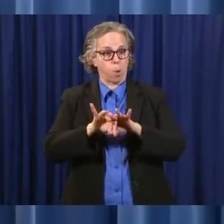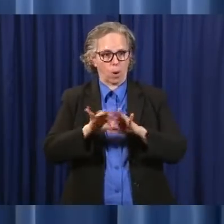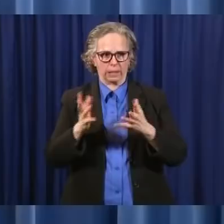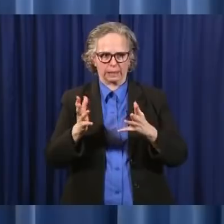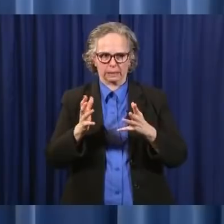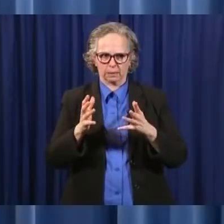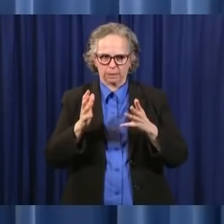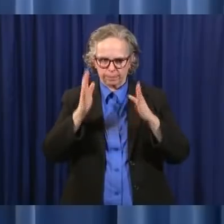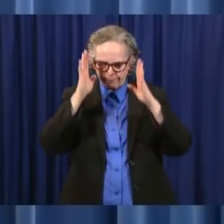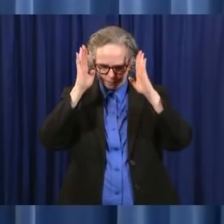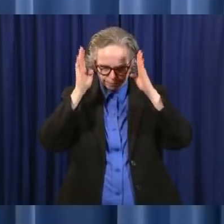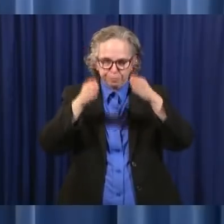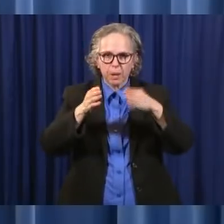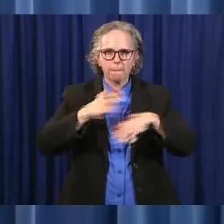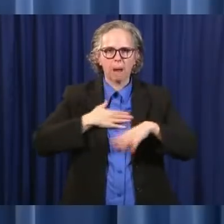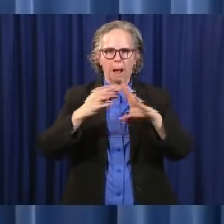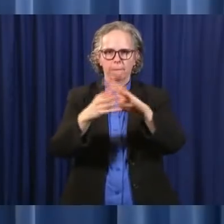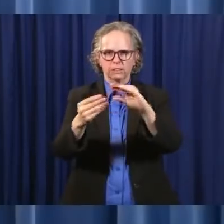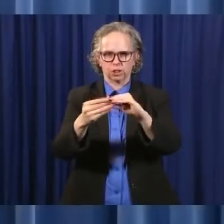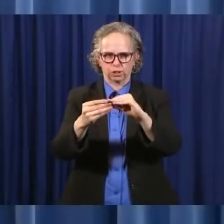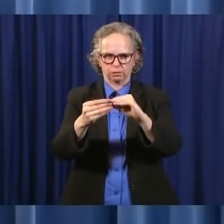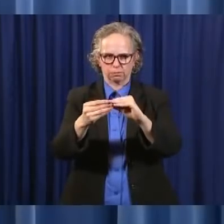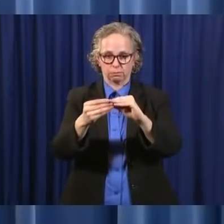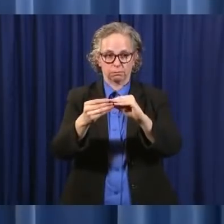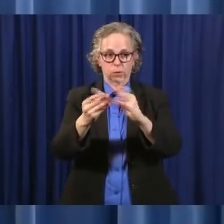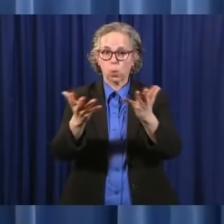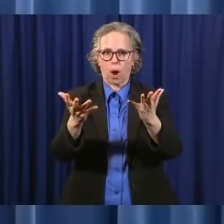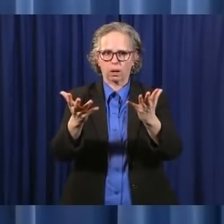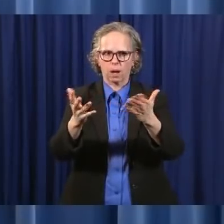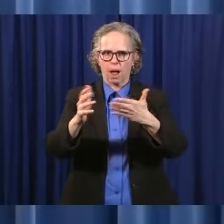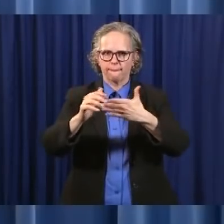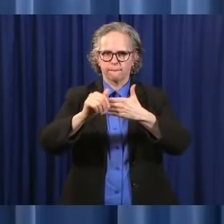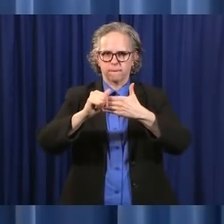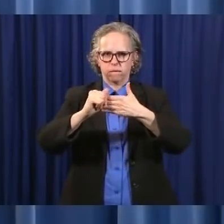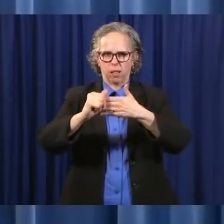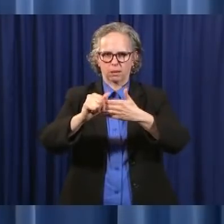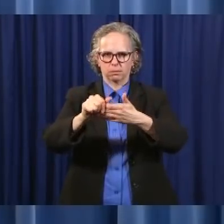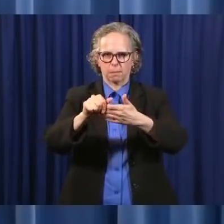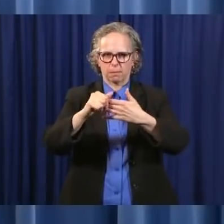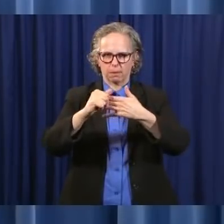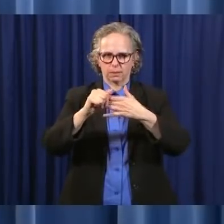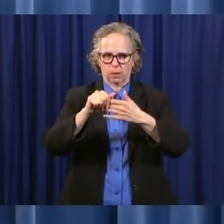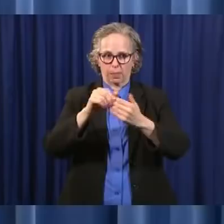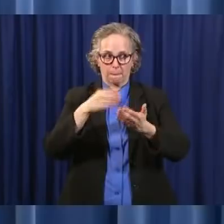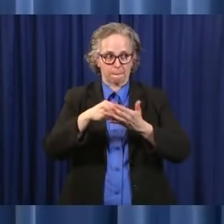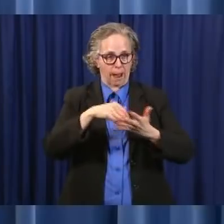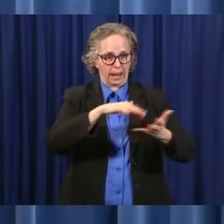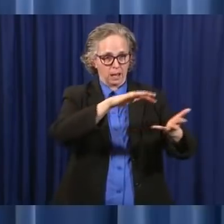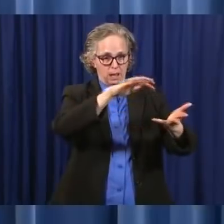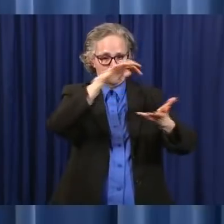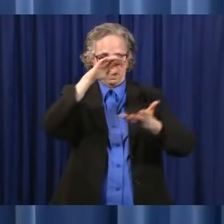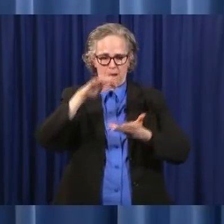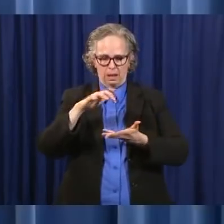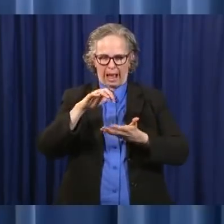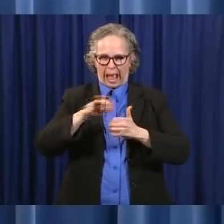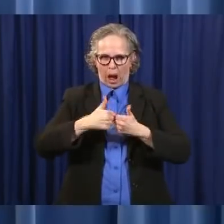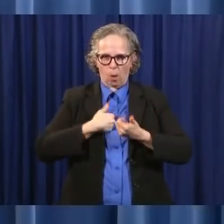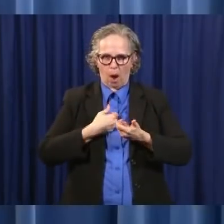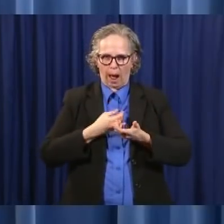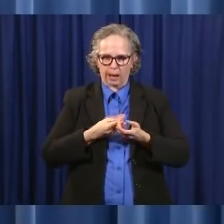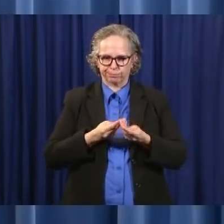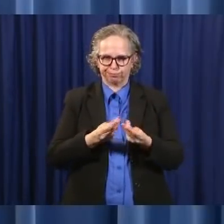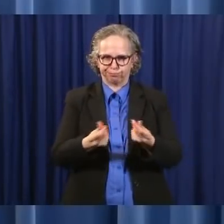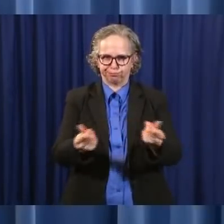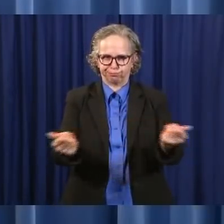us is flexibility in how we spend that money. We just had to make a very significant cut in schools that we did not want to